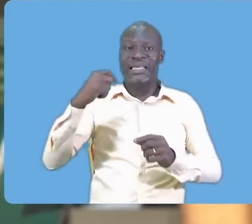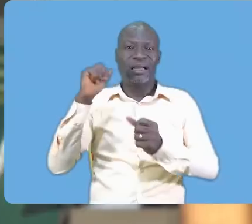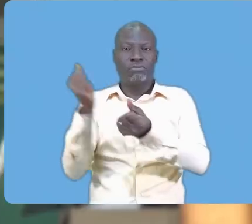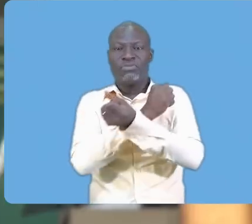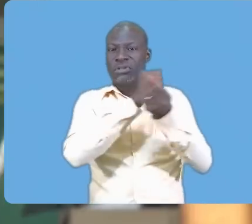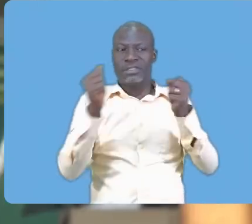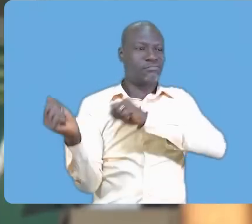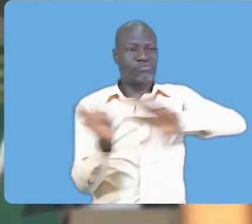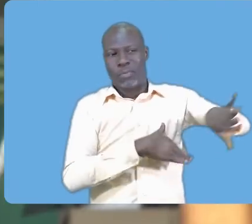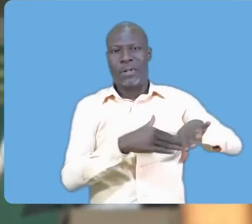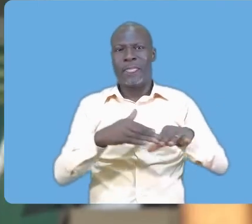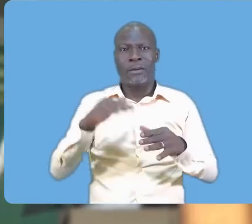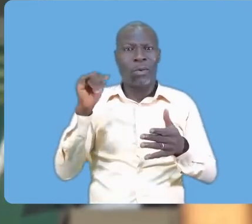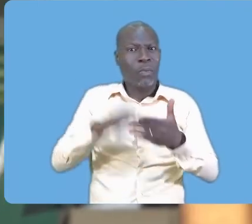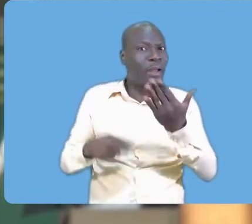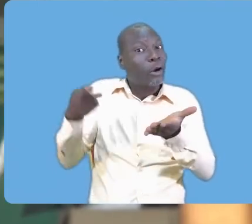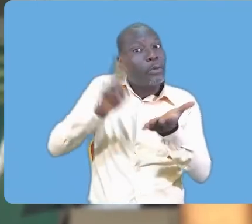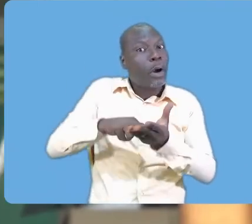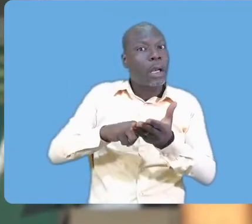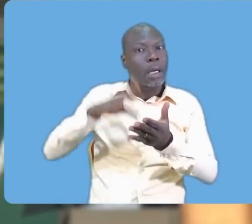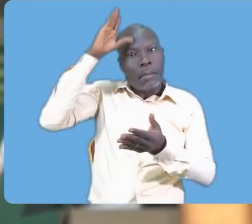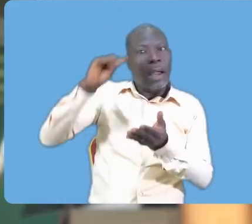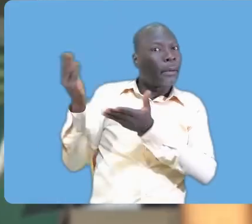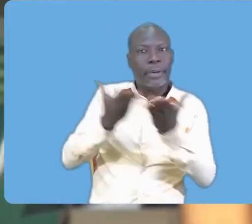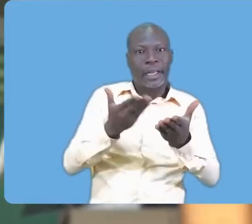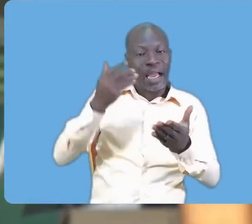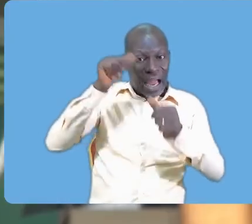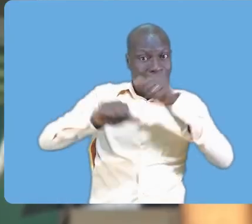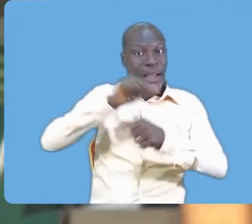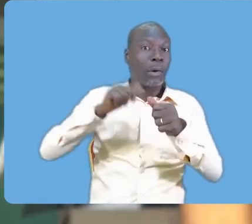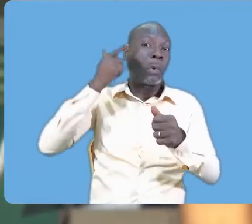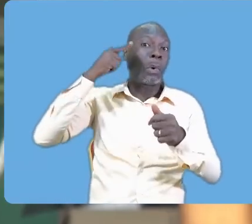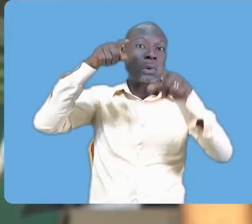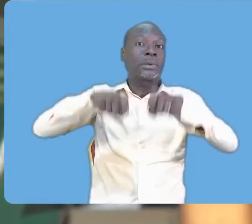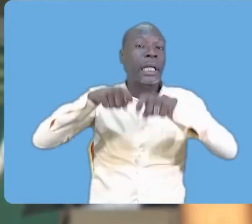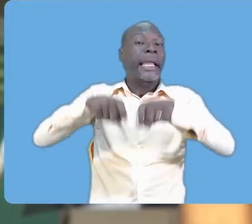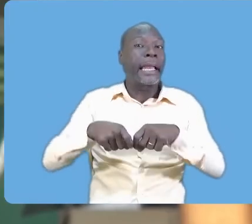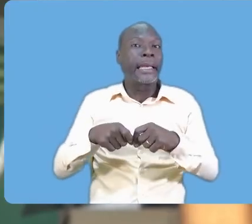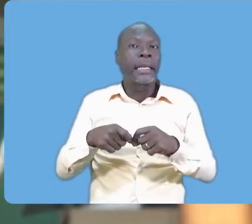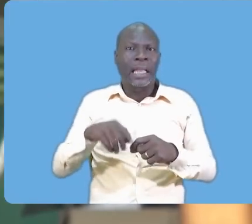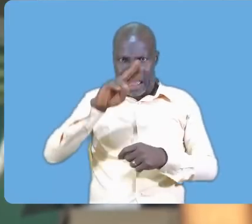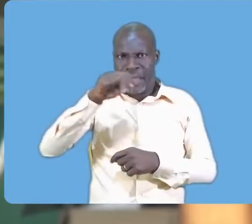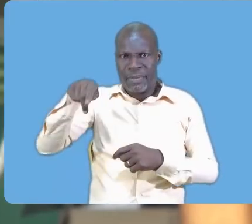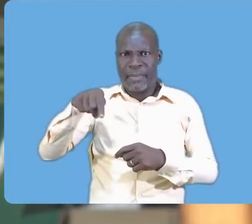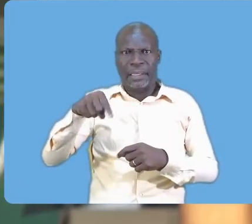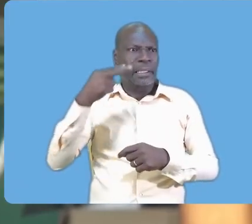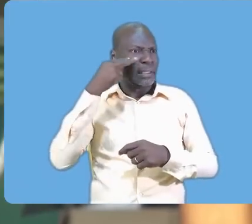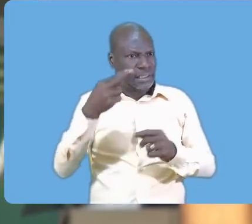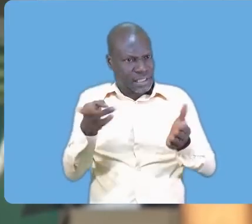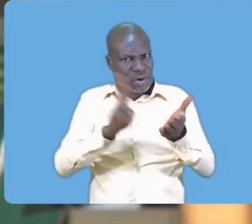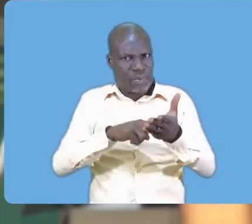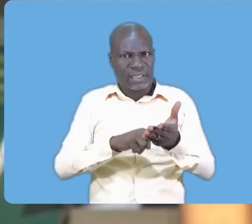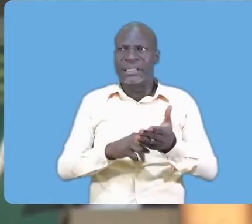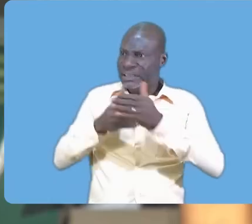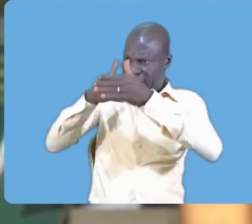so interesting Dr. Frimpong boaten yan DC ni o yan MPP ni wo se garam se no e ye